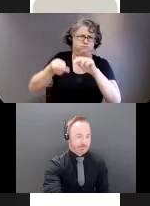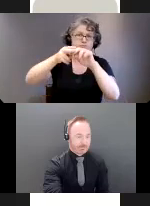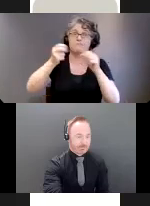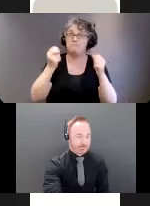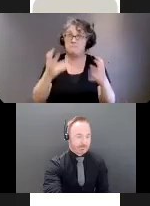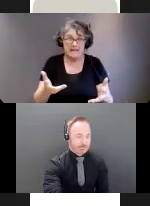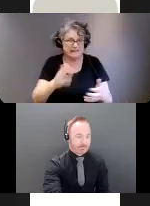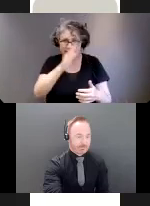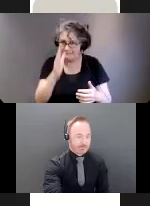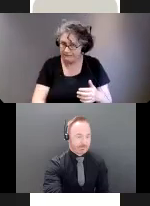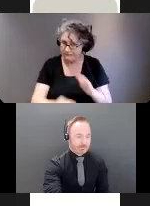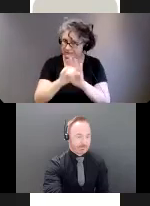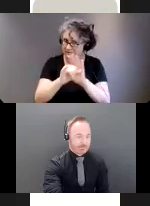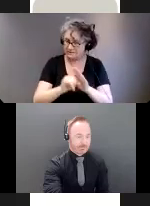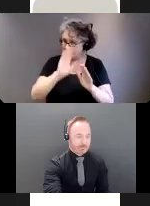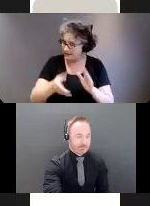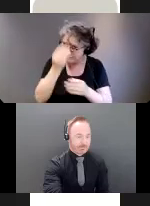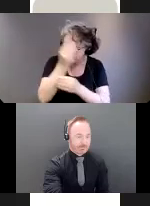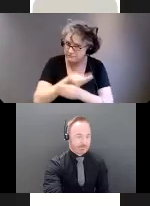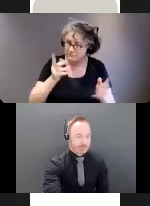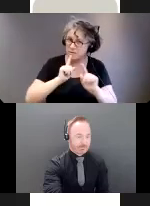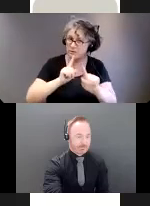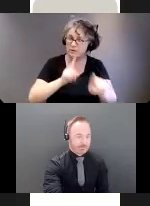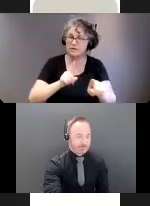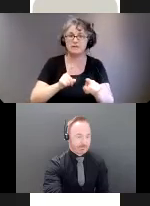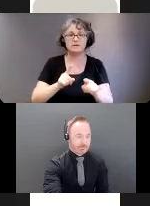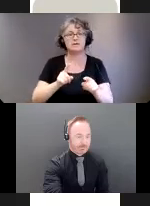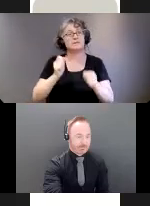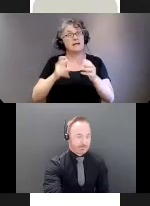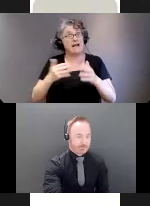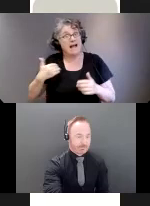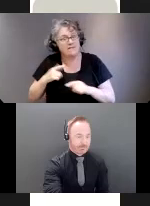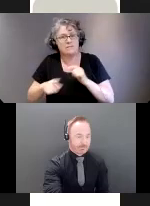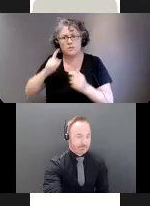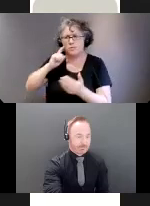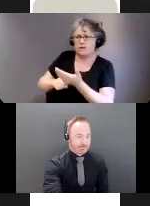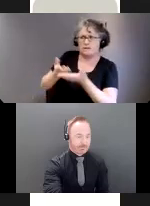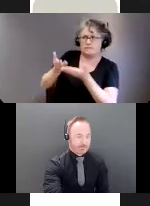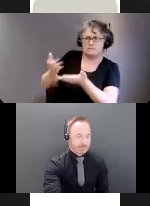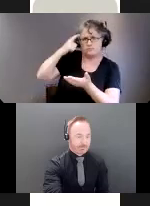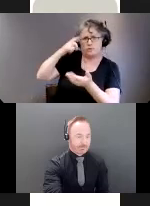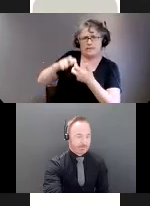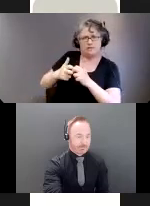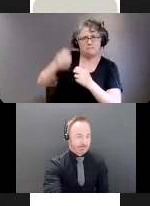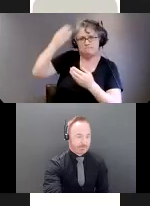never recognized as a brain injury, especially with that,